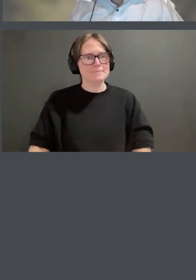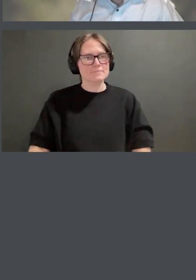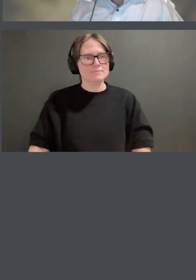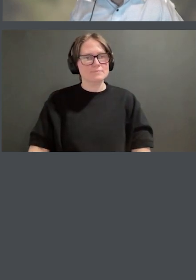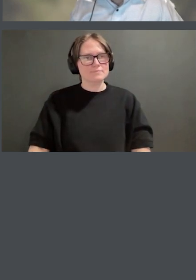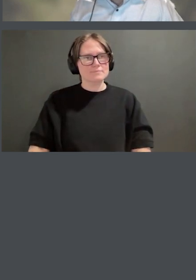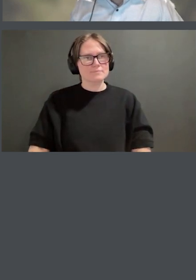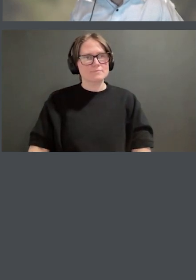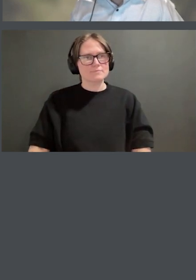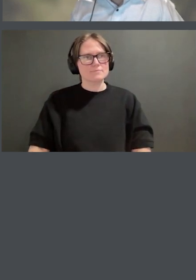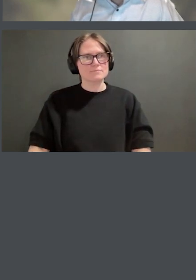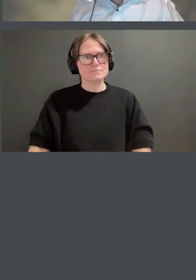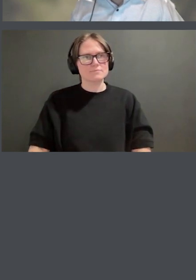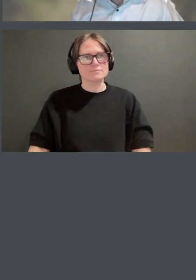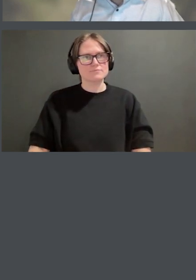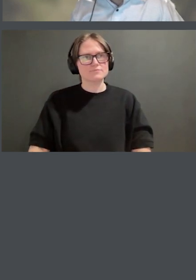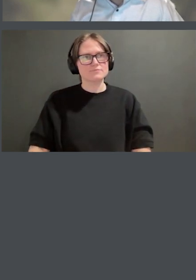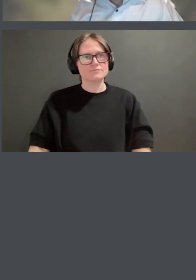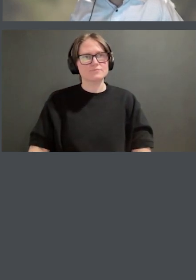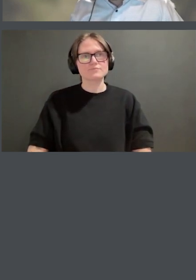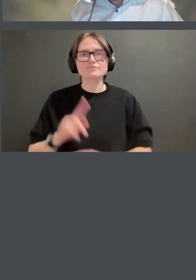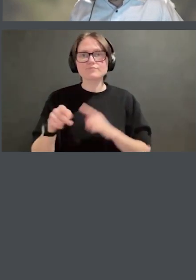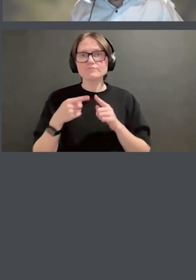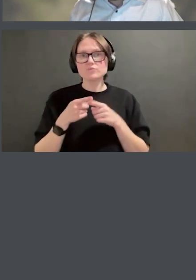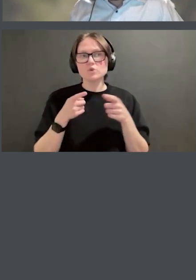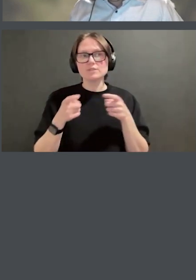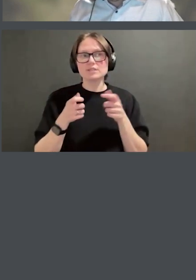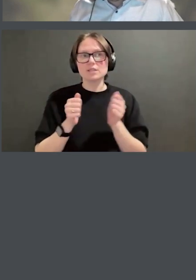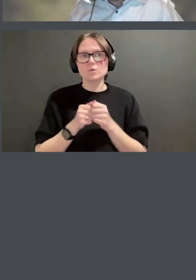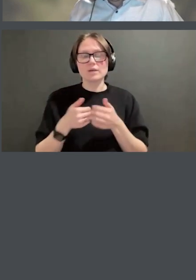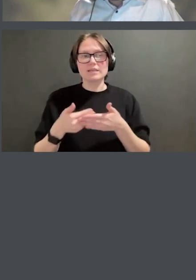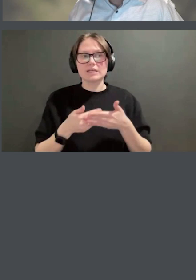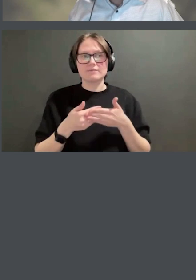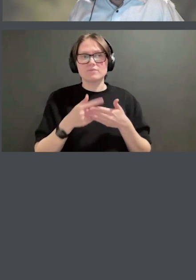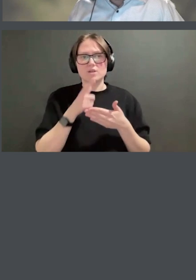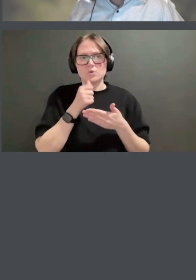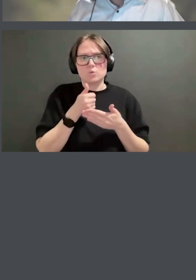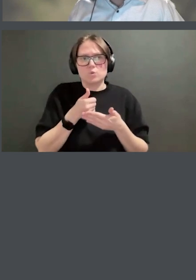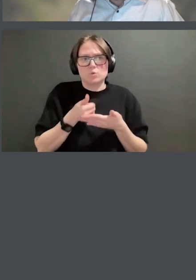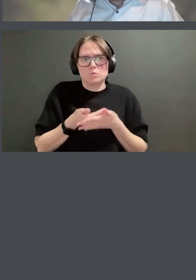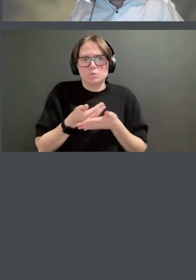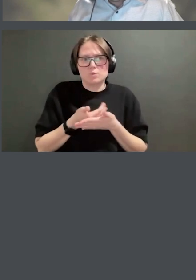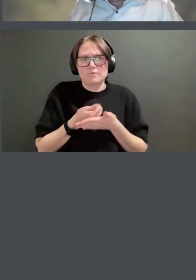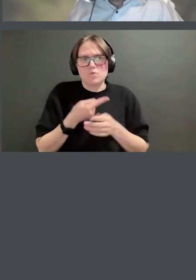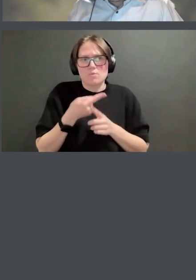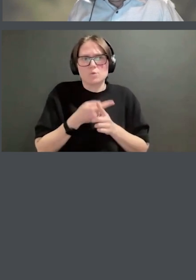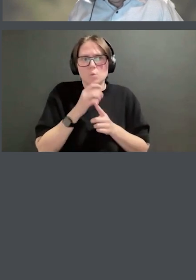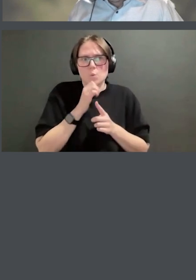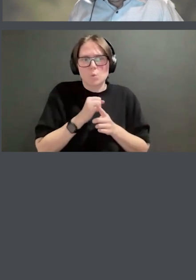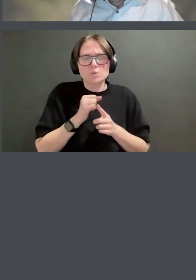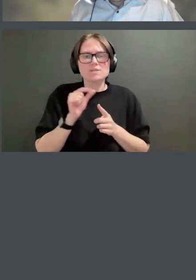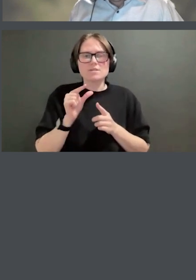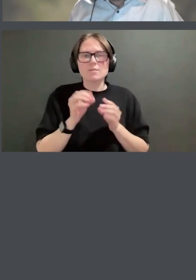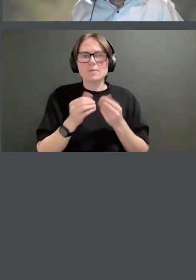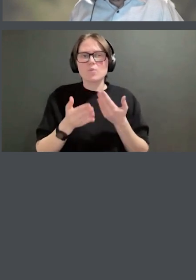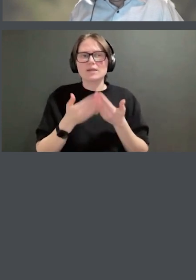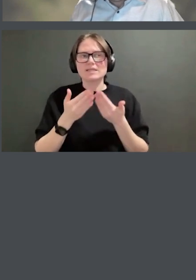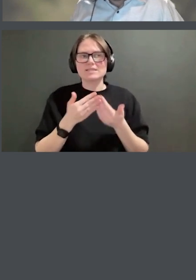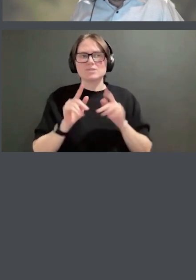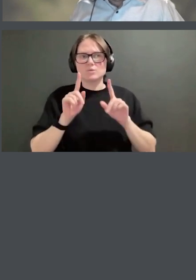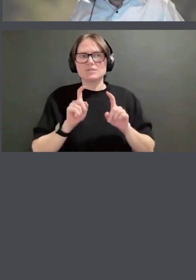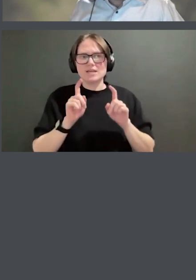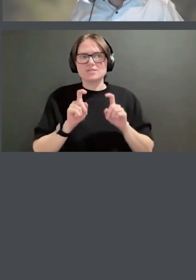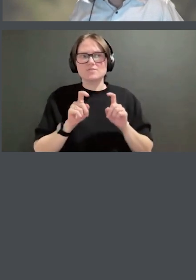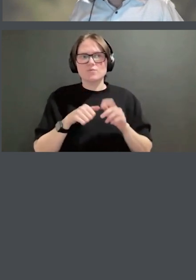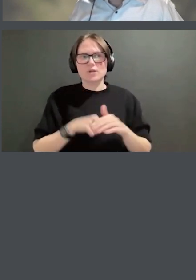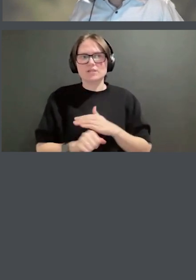And when you're dealing with an infant who's a few months old, it's a little bit easier to test for congenital